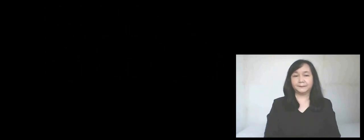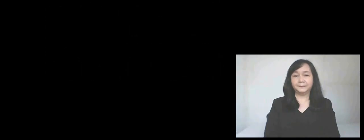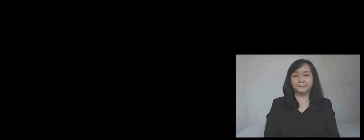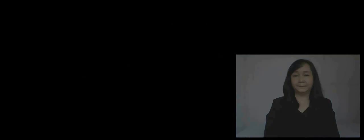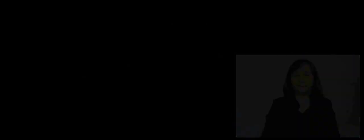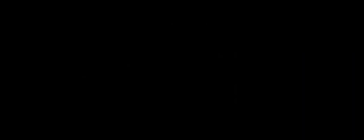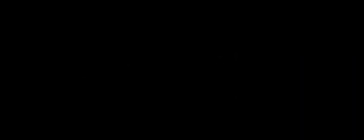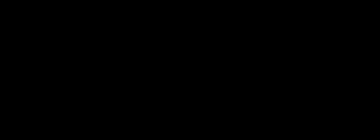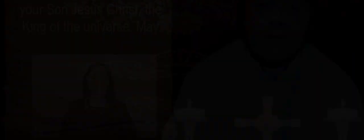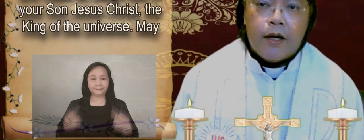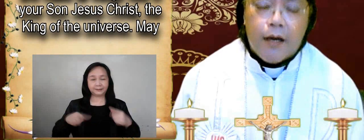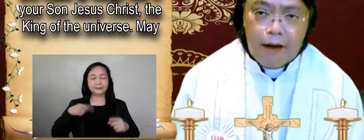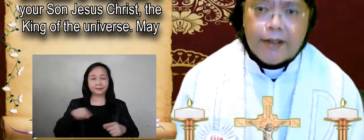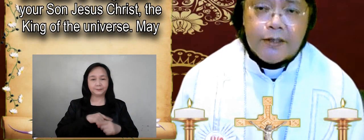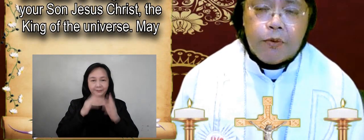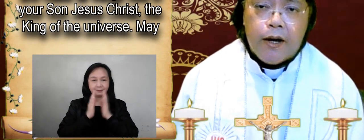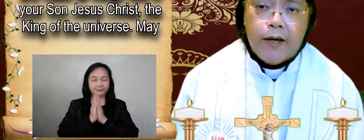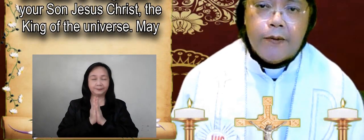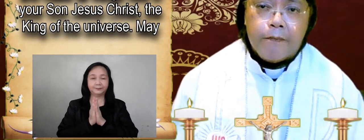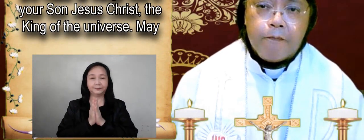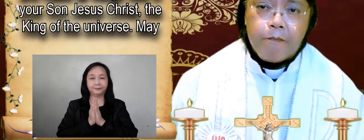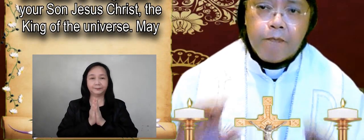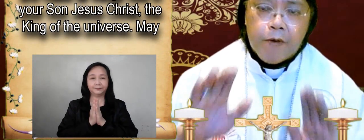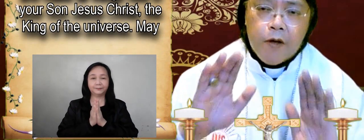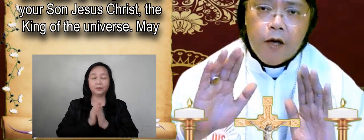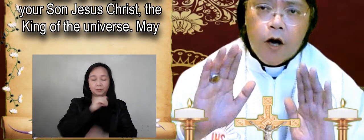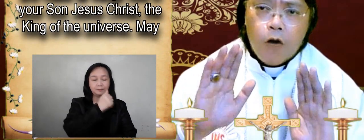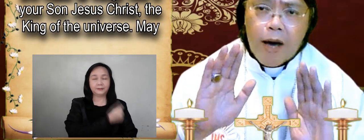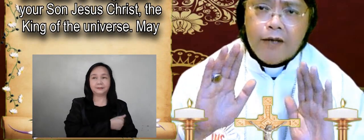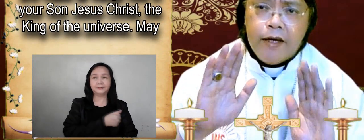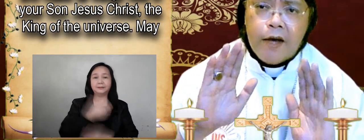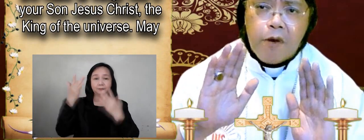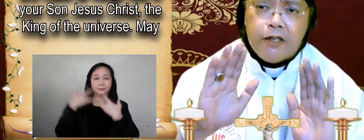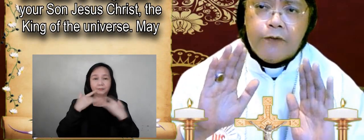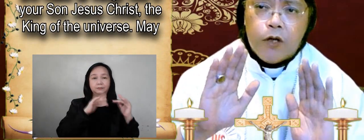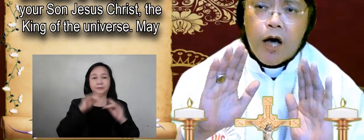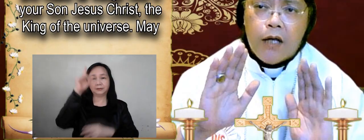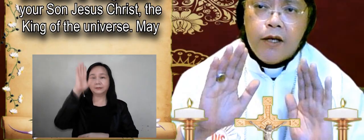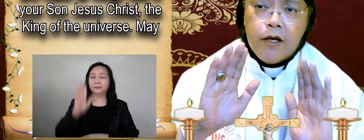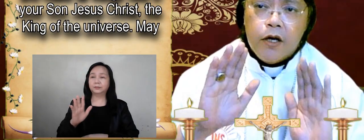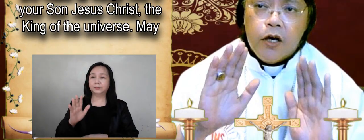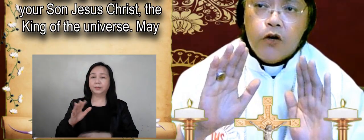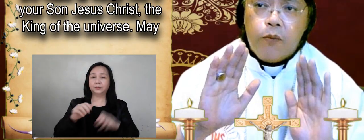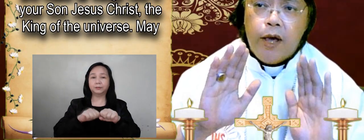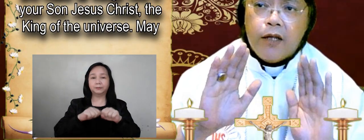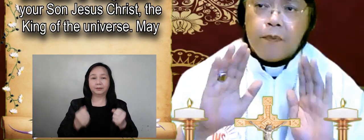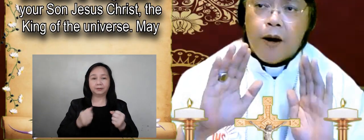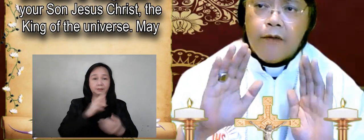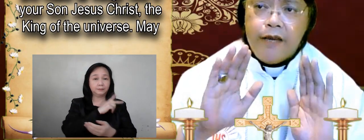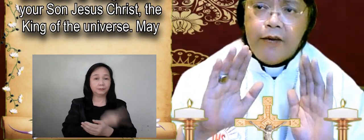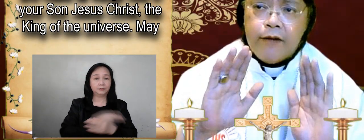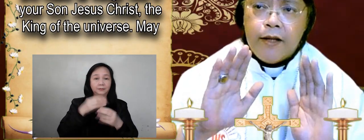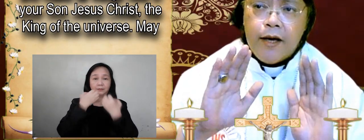Amen. Let us pray. Almighty and merciful God, you break